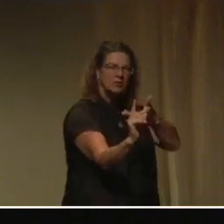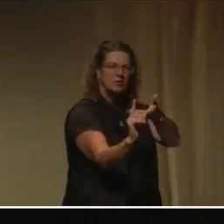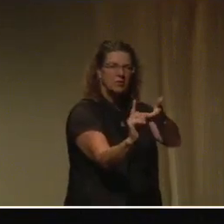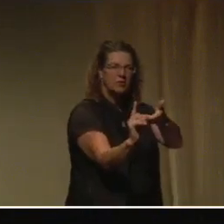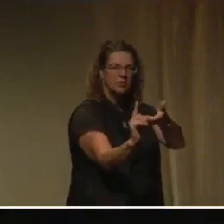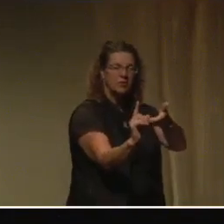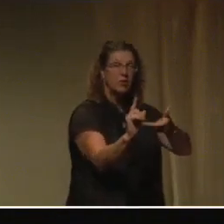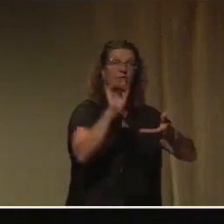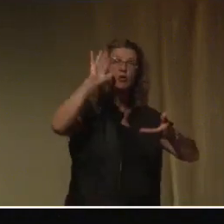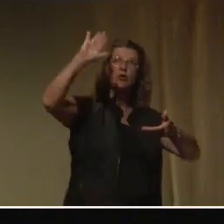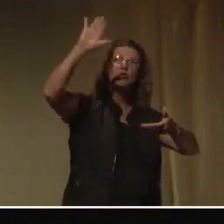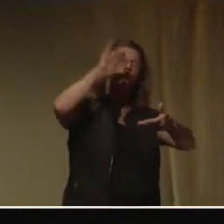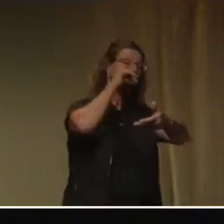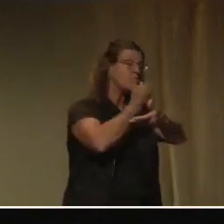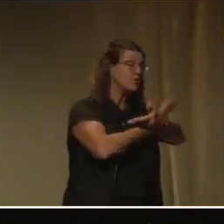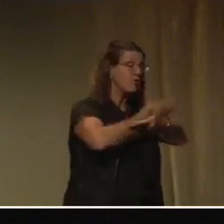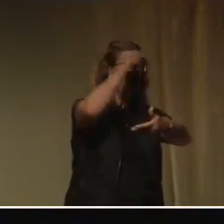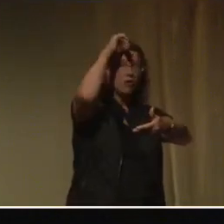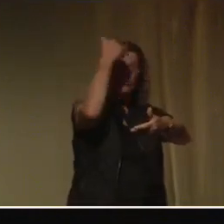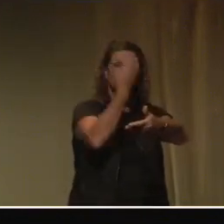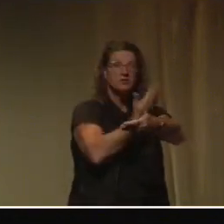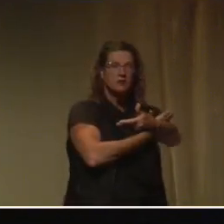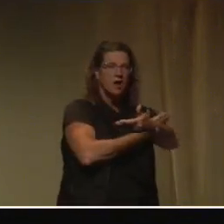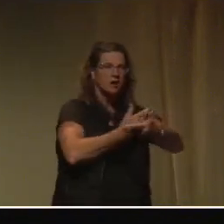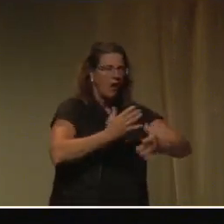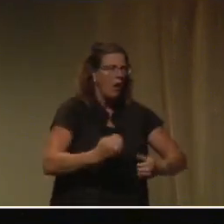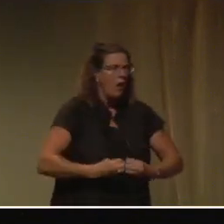Stirring each sons and